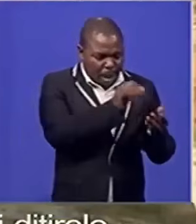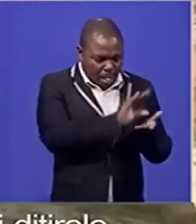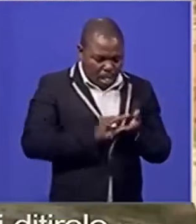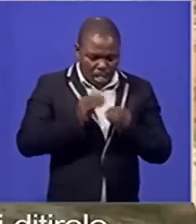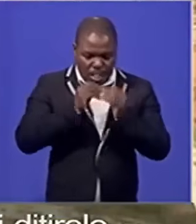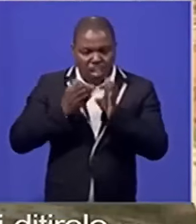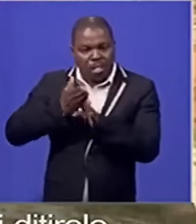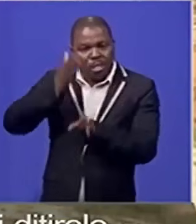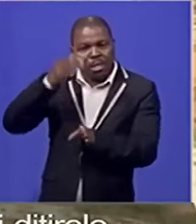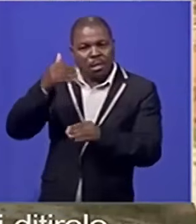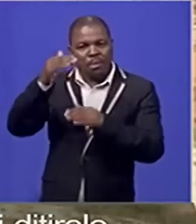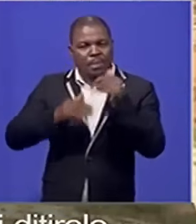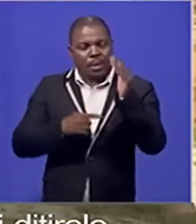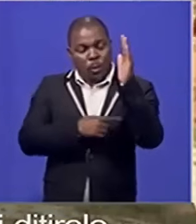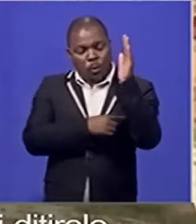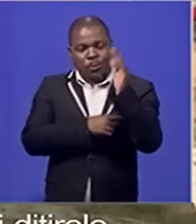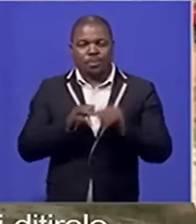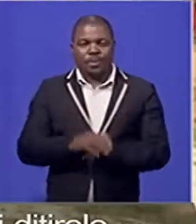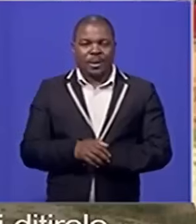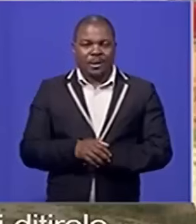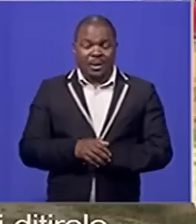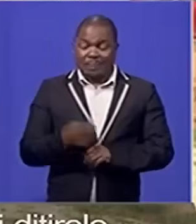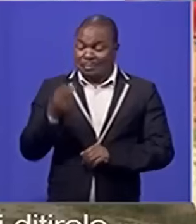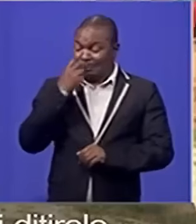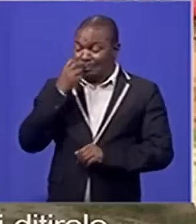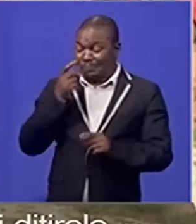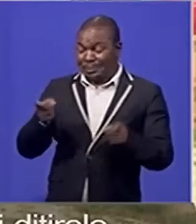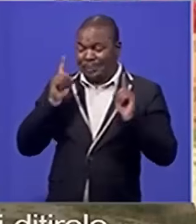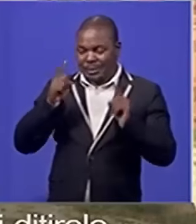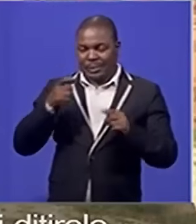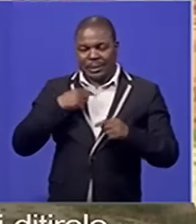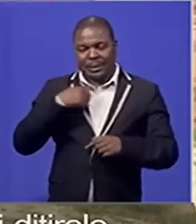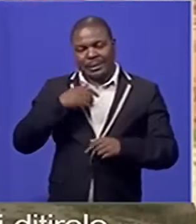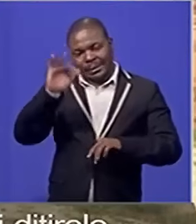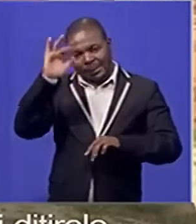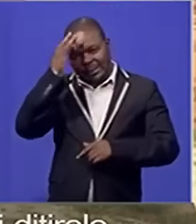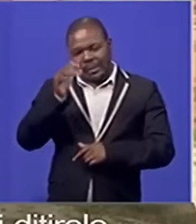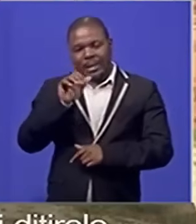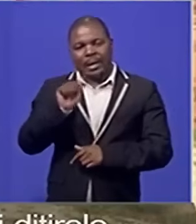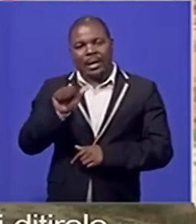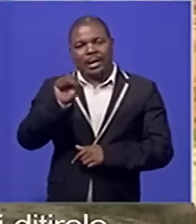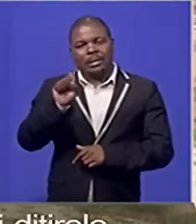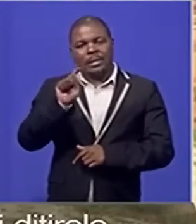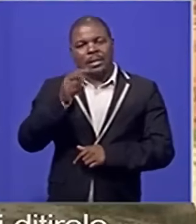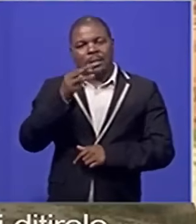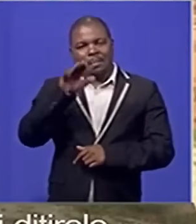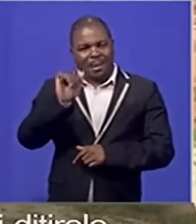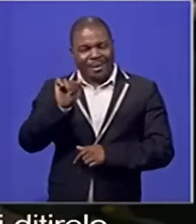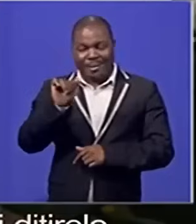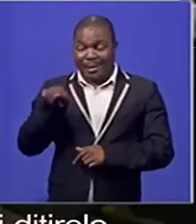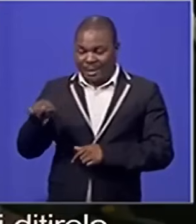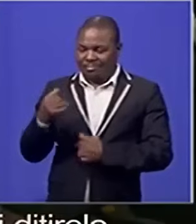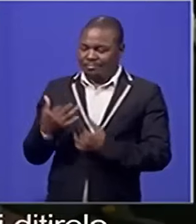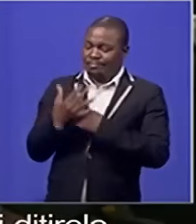monkgwa teng o selege thata for gona batho ba ba tshwereng ke asthma e nna mathata mo go gona.